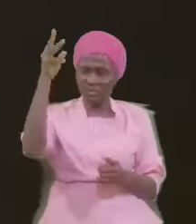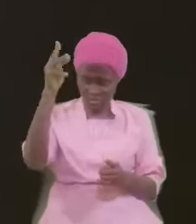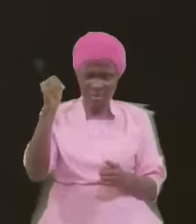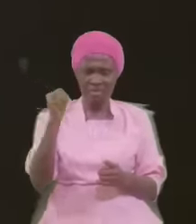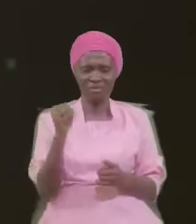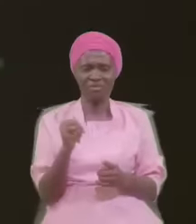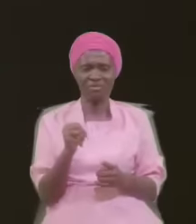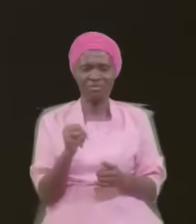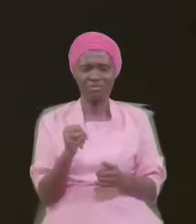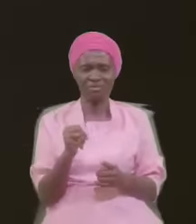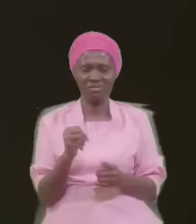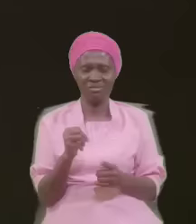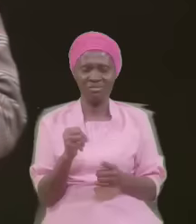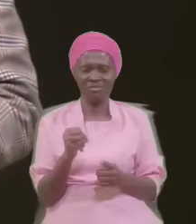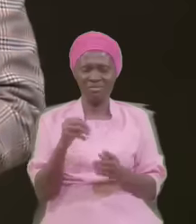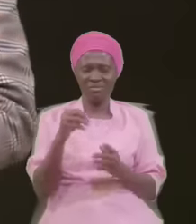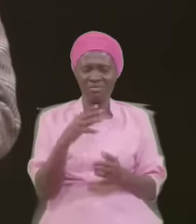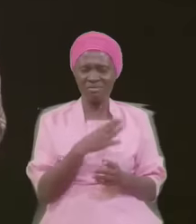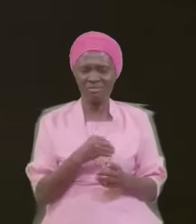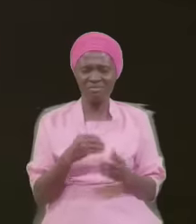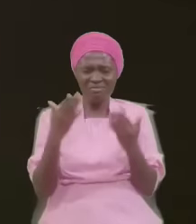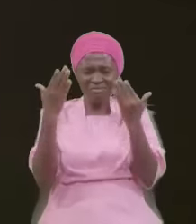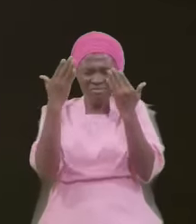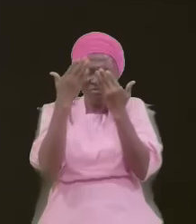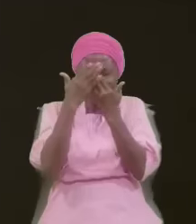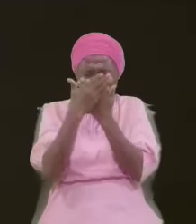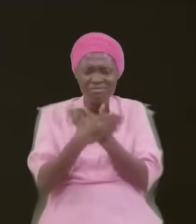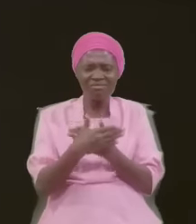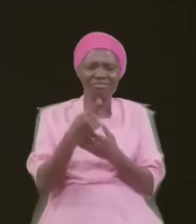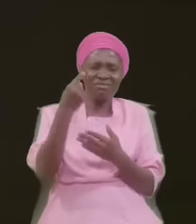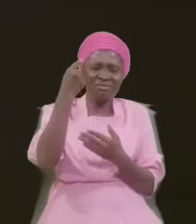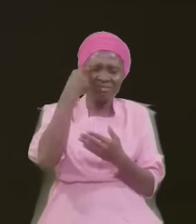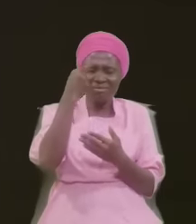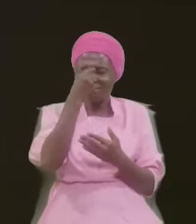dim eyesight, tell him